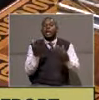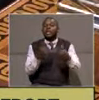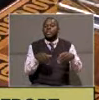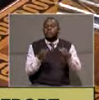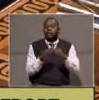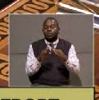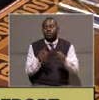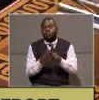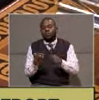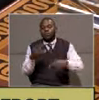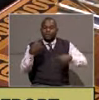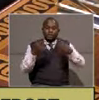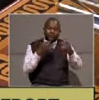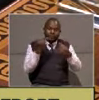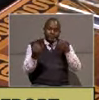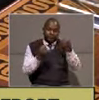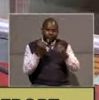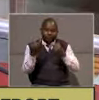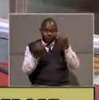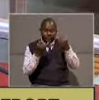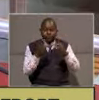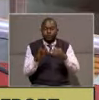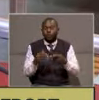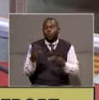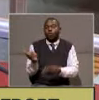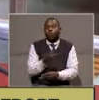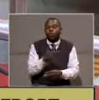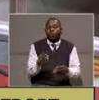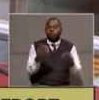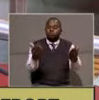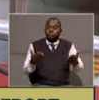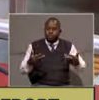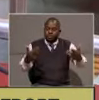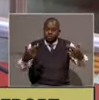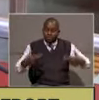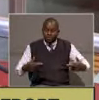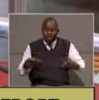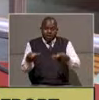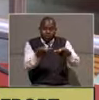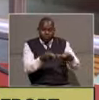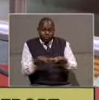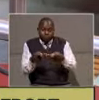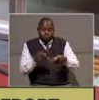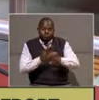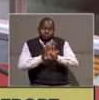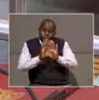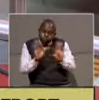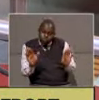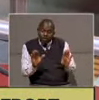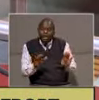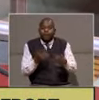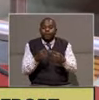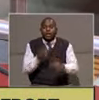expressing differing views on both reports. The video was very clear. It's unfortunate it was silent, but the